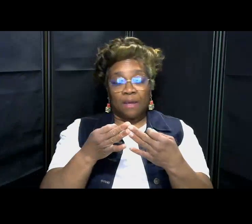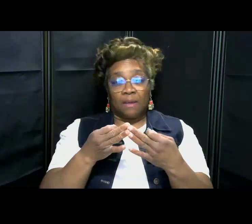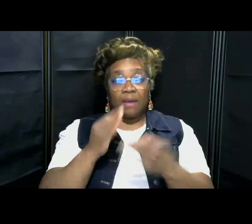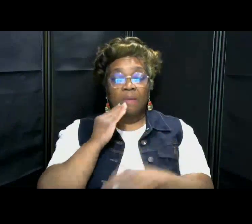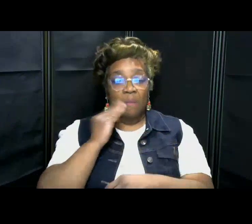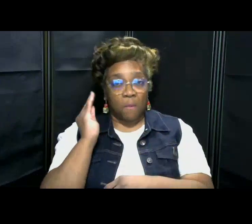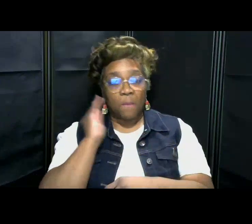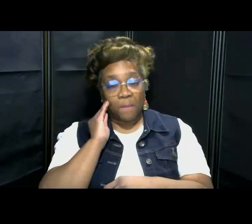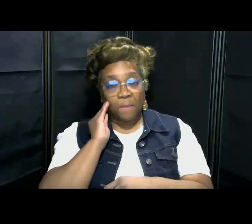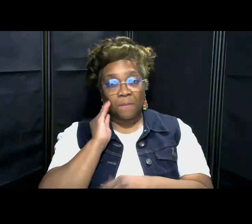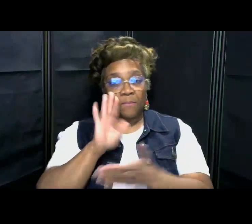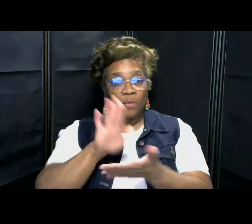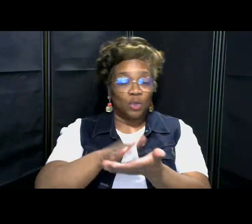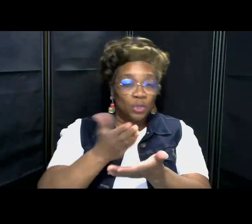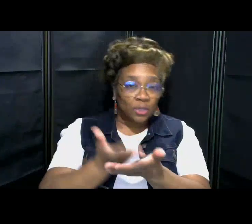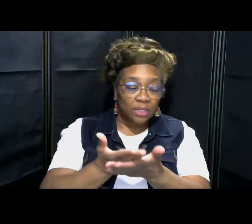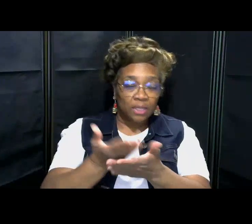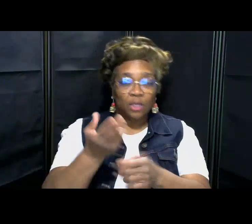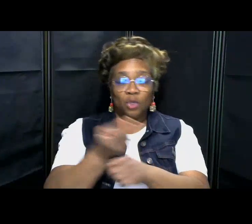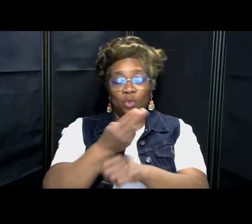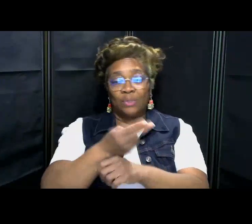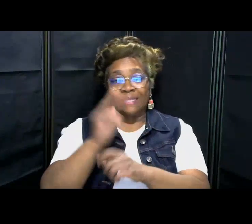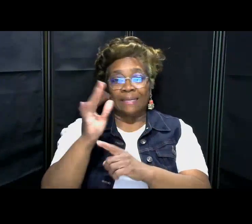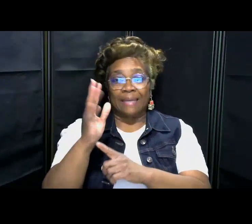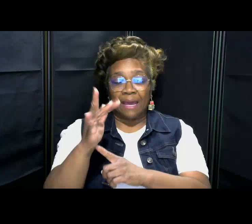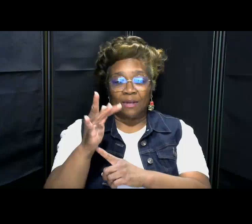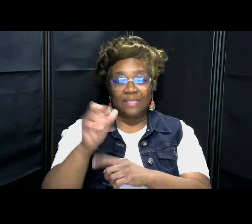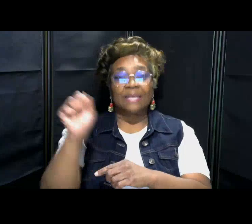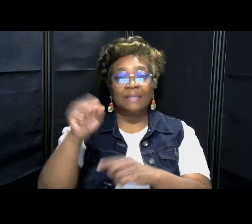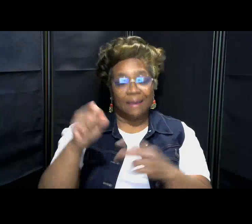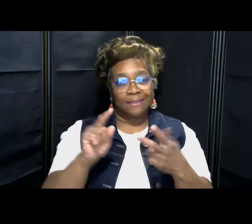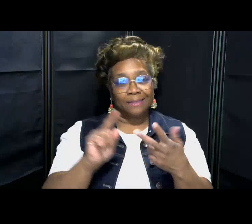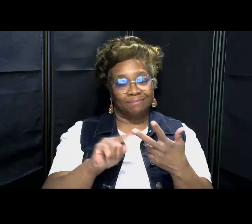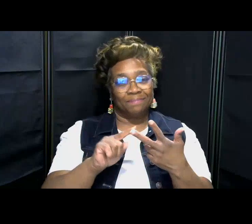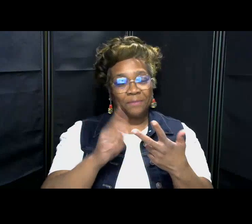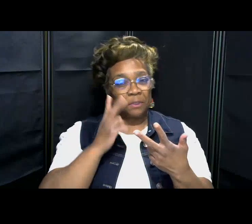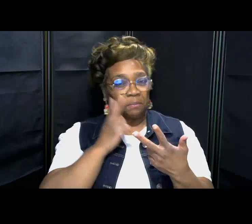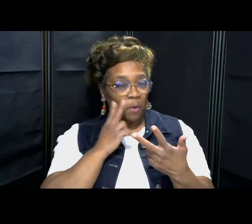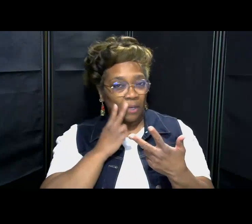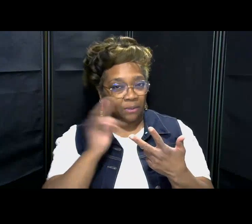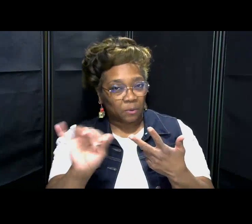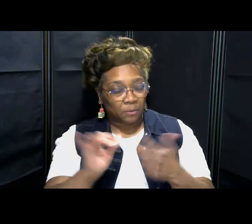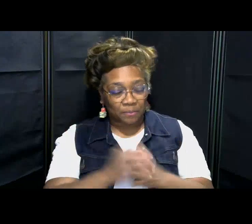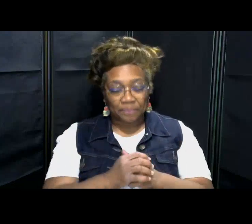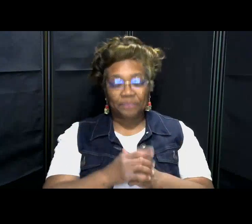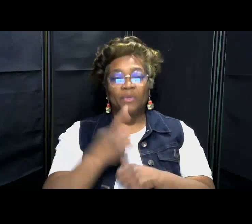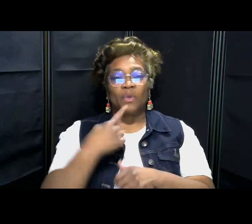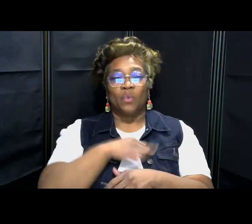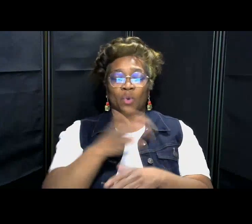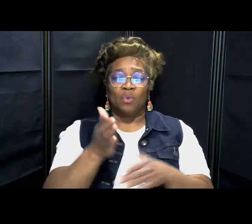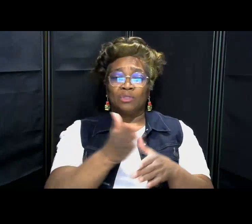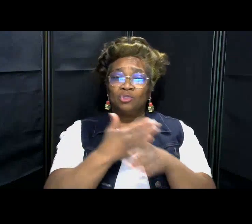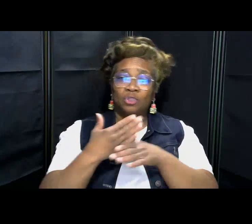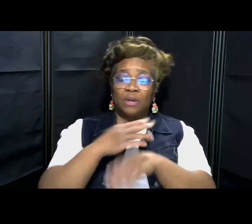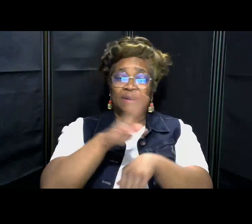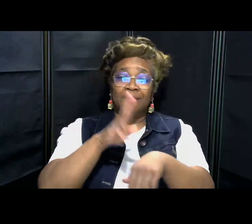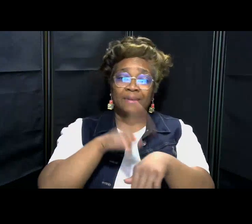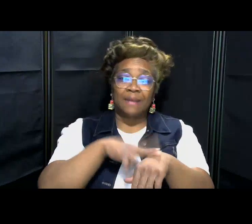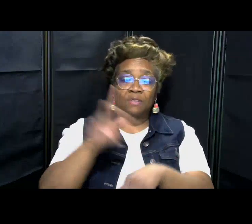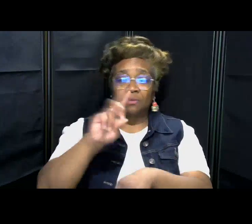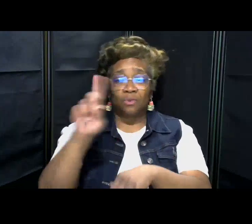rather, while cooking and using candles and yes, even smoking. What we'll do is share some national and Detroit